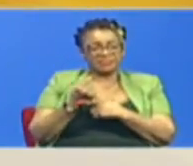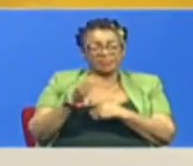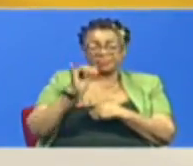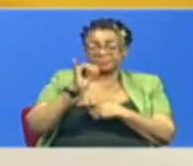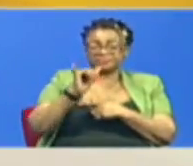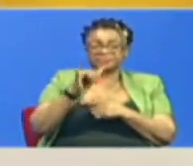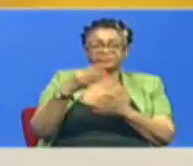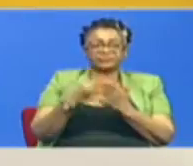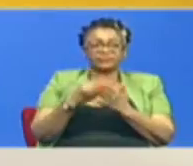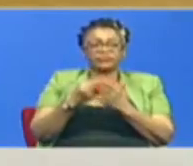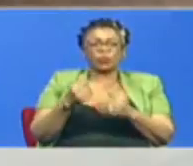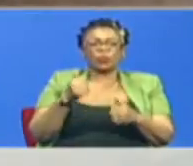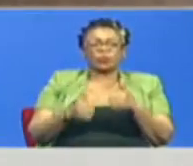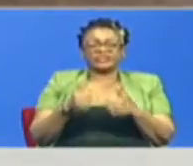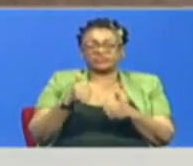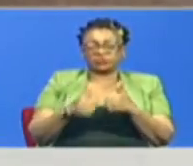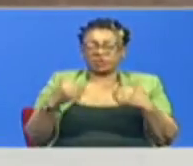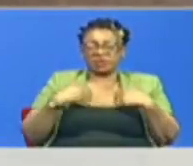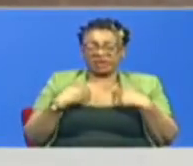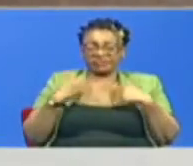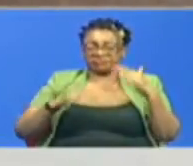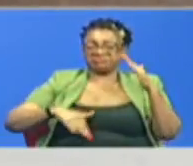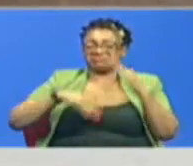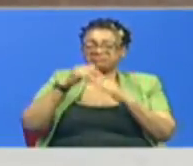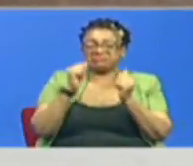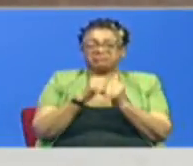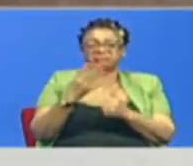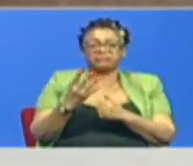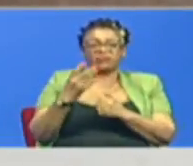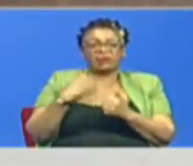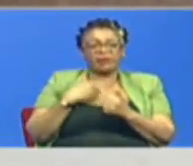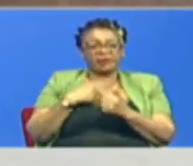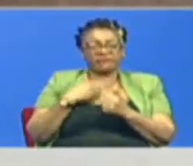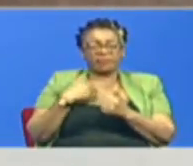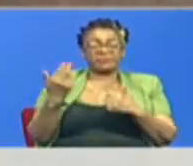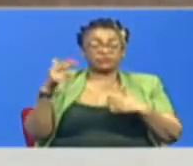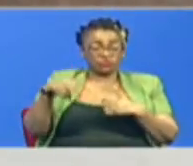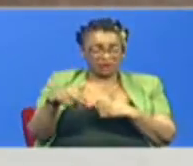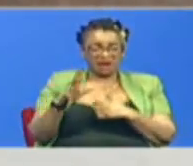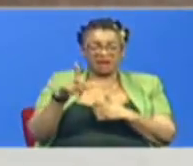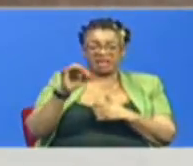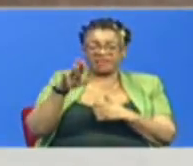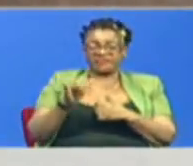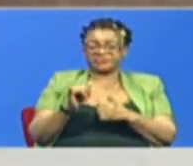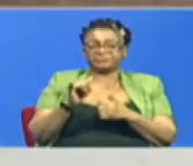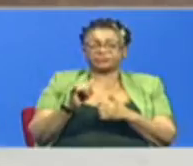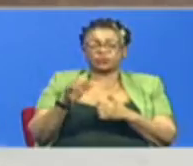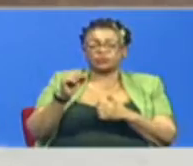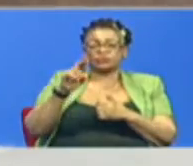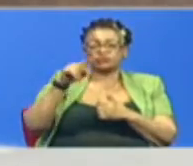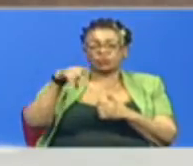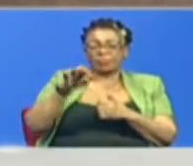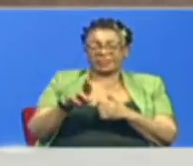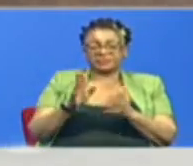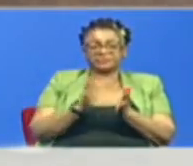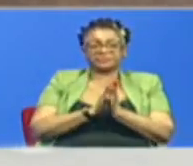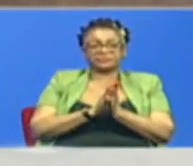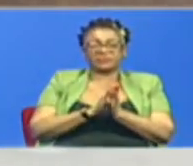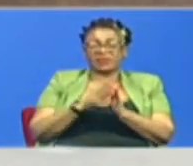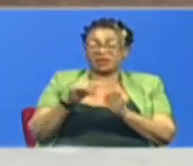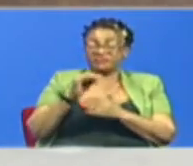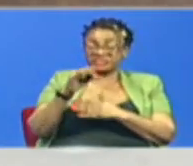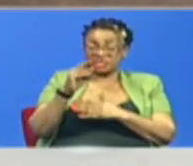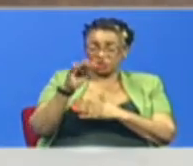in force until August 14th, are inclusive of petroleum development levy on super and diesel, as per legal notice